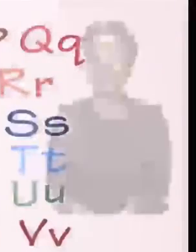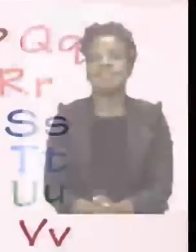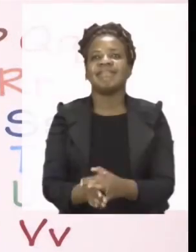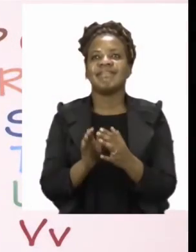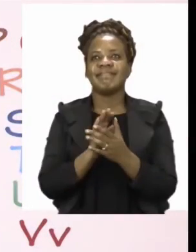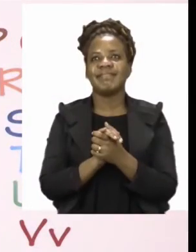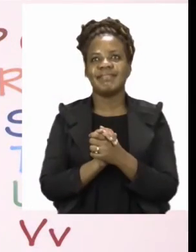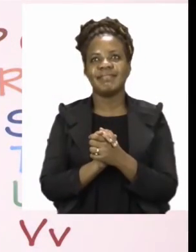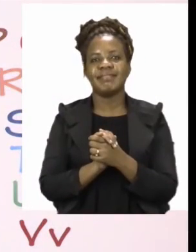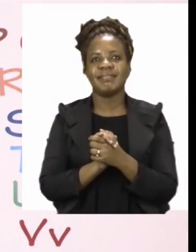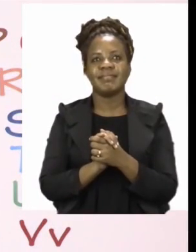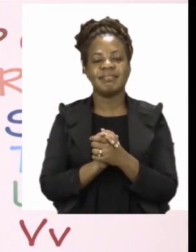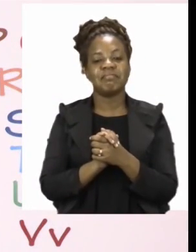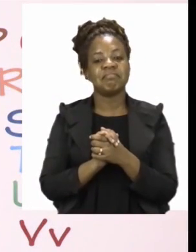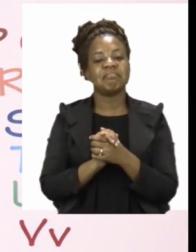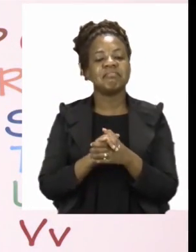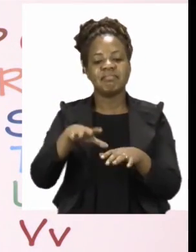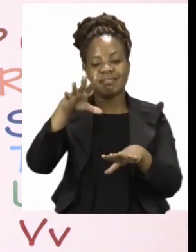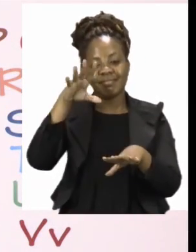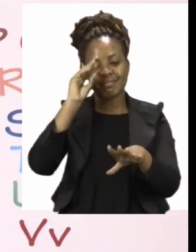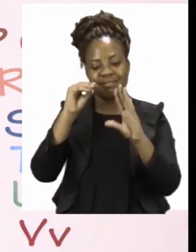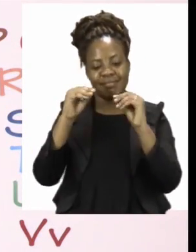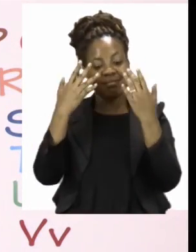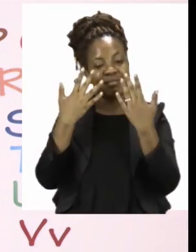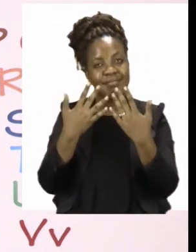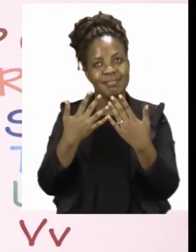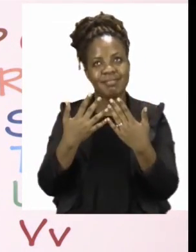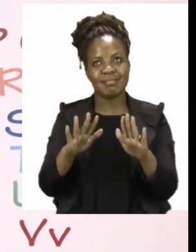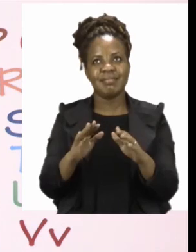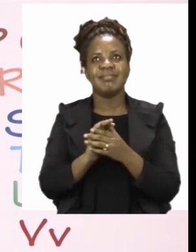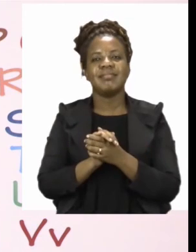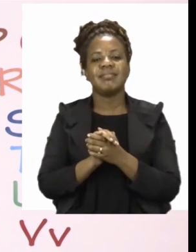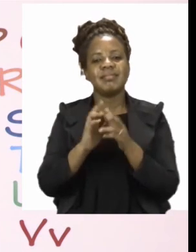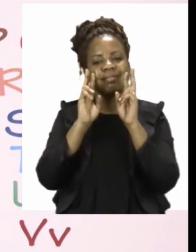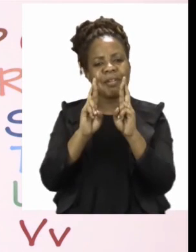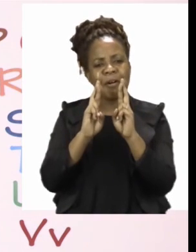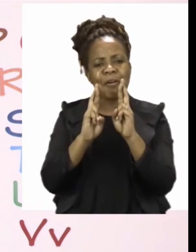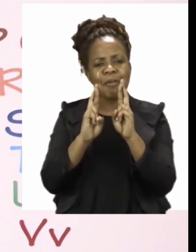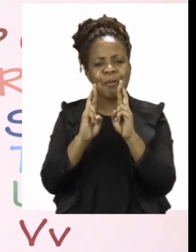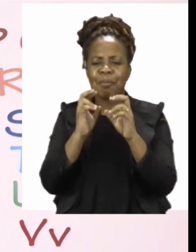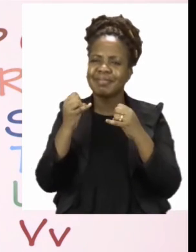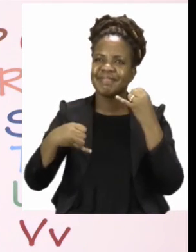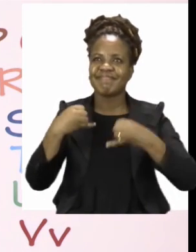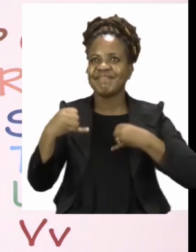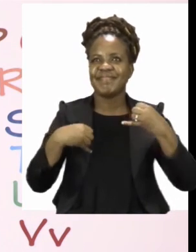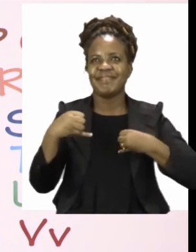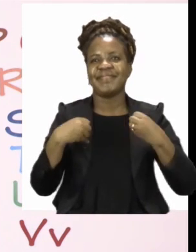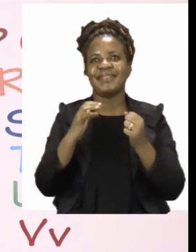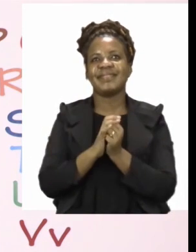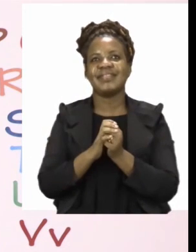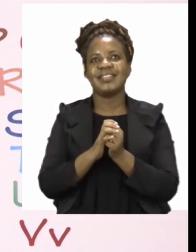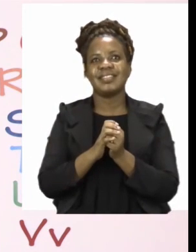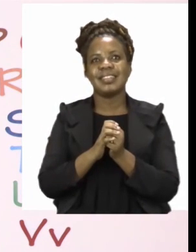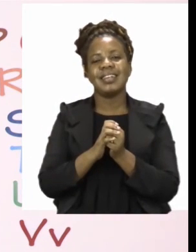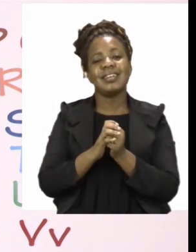We have now come to the end of our lesson boys and girls and I hope that you had fun. Remember, if you're not